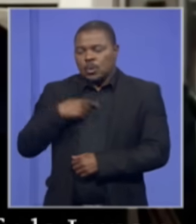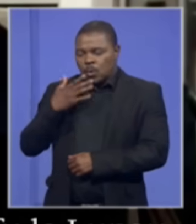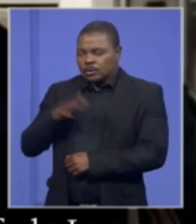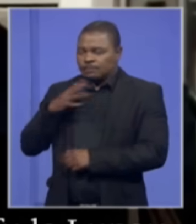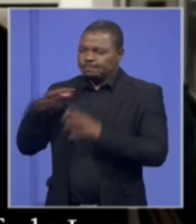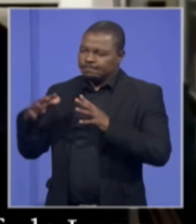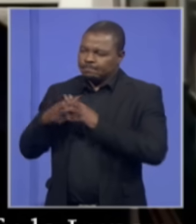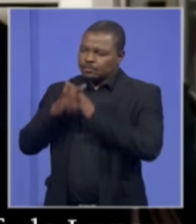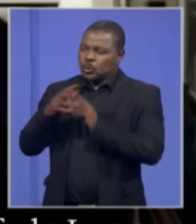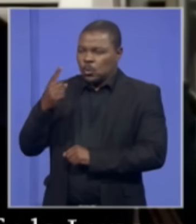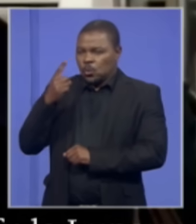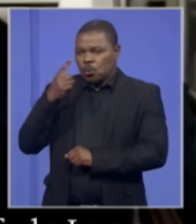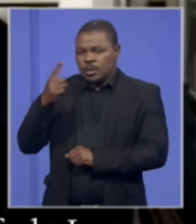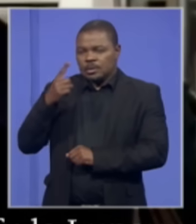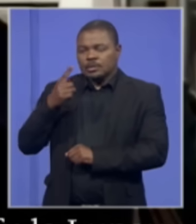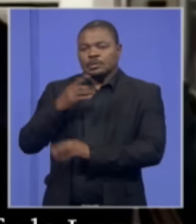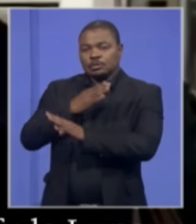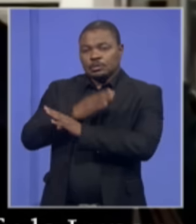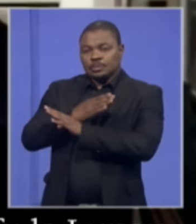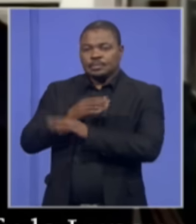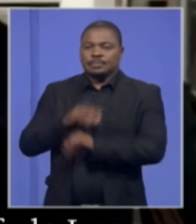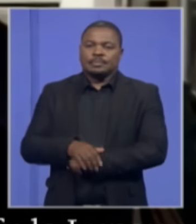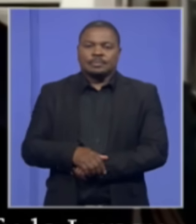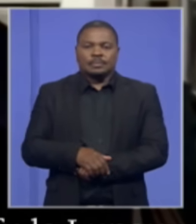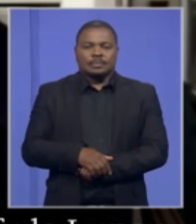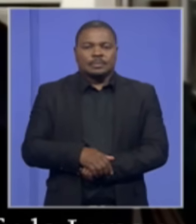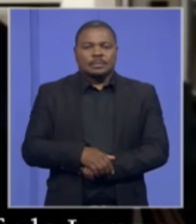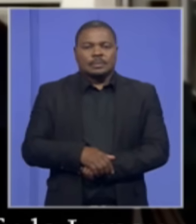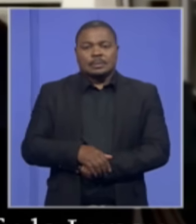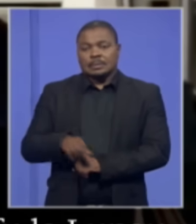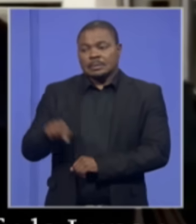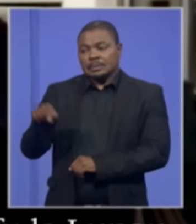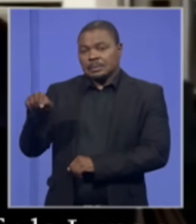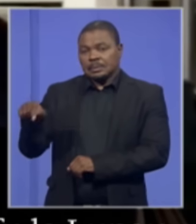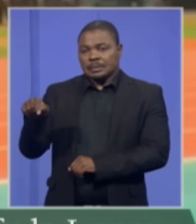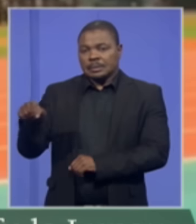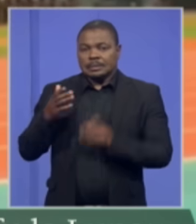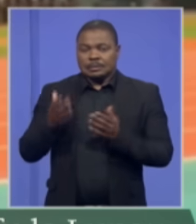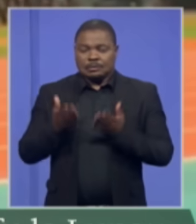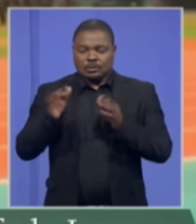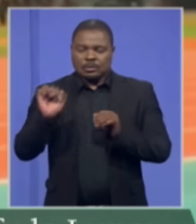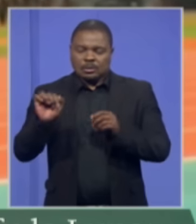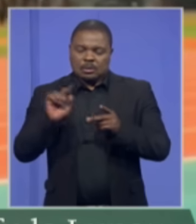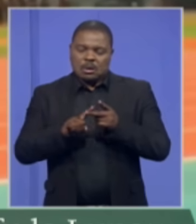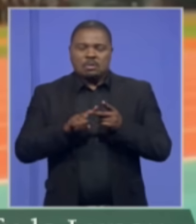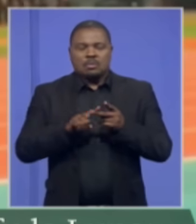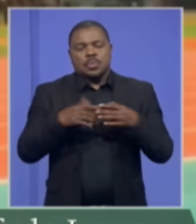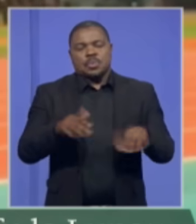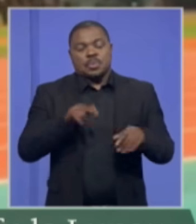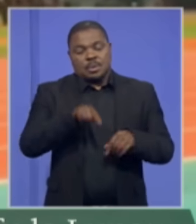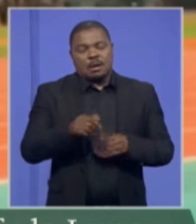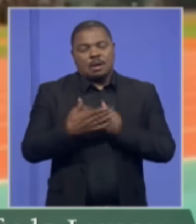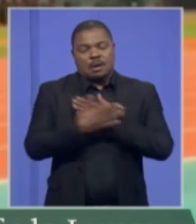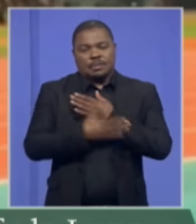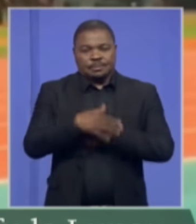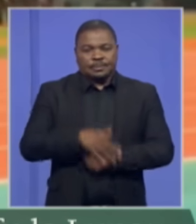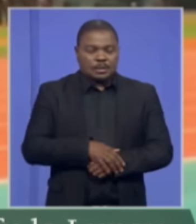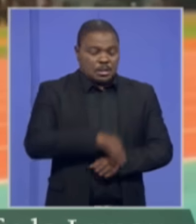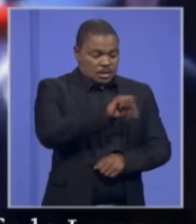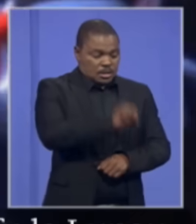nation. The timeless creed that guided President Lungu's service to our country. Mmuso wa Afrika Borwa